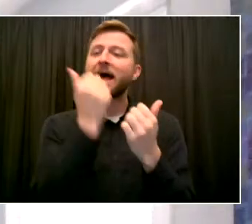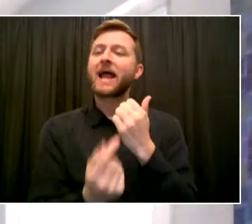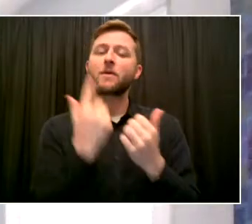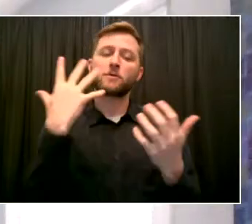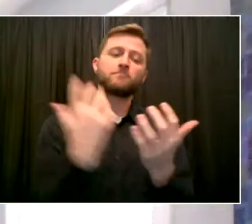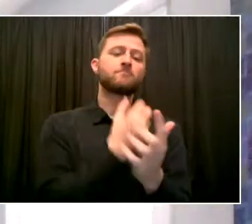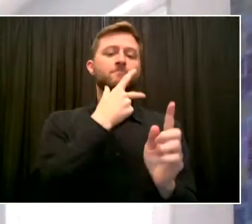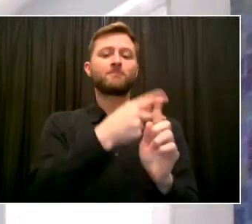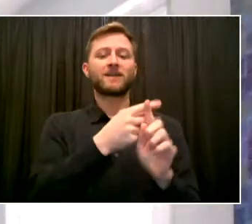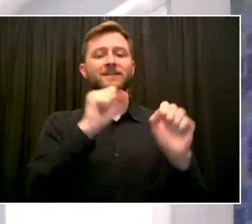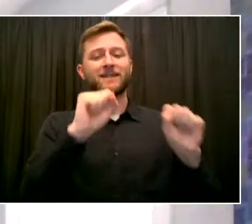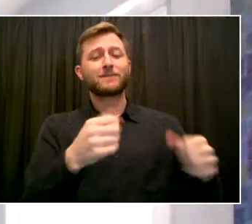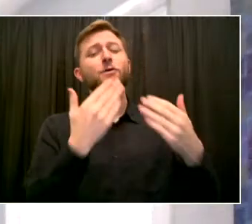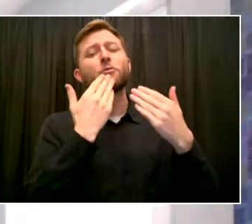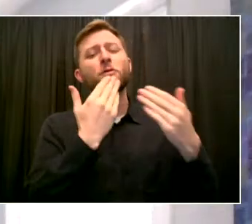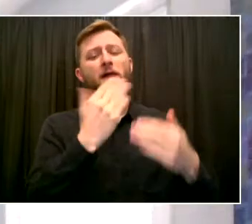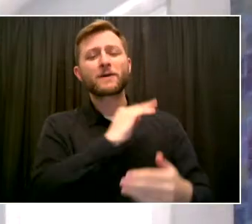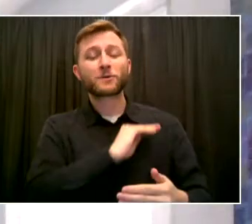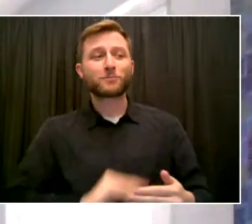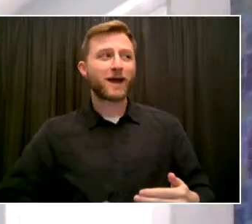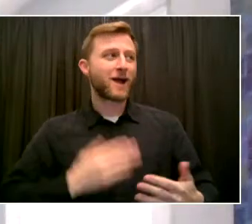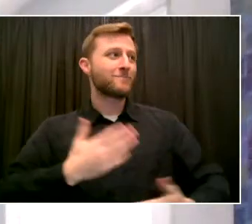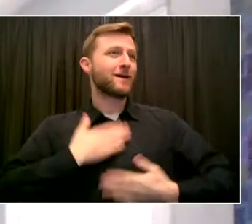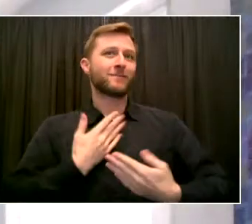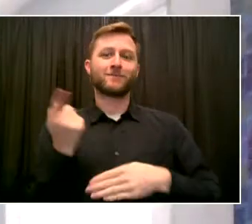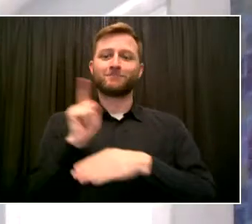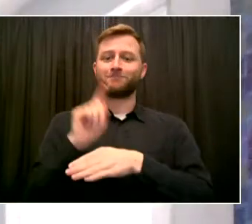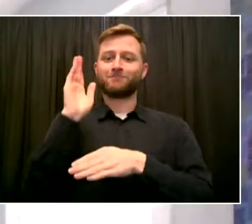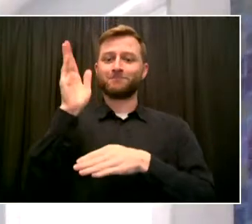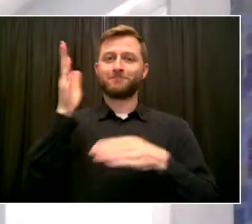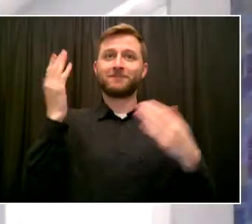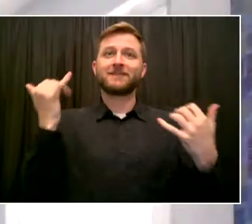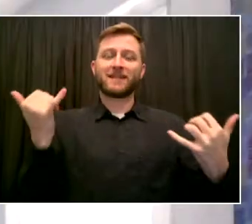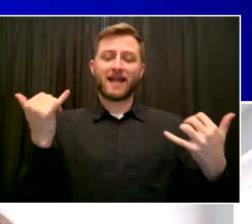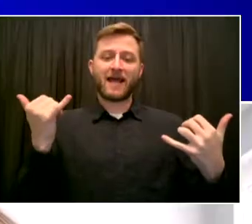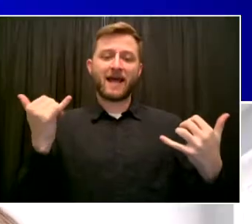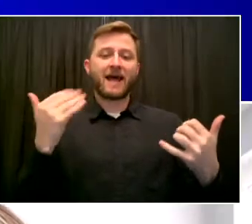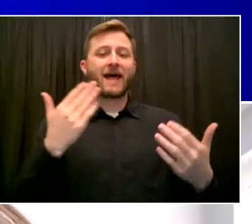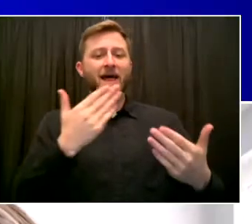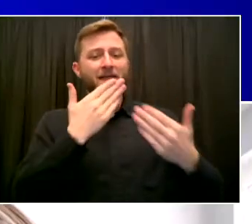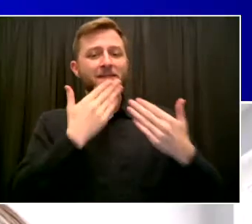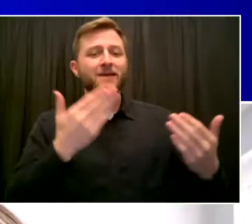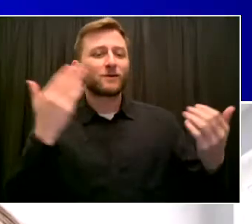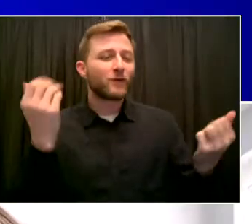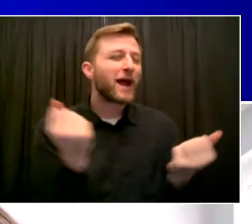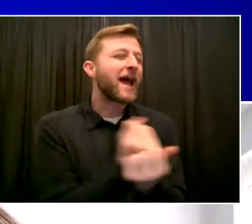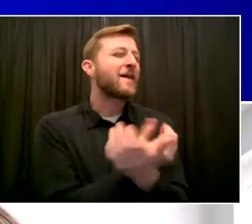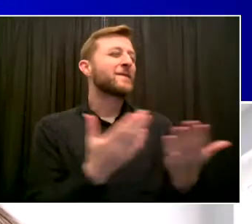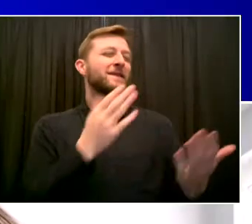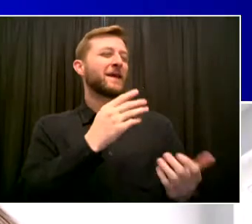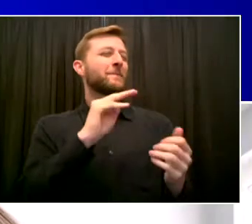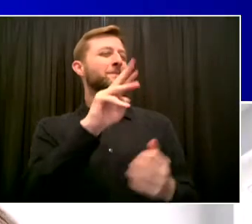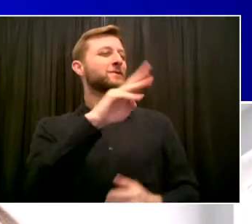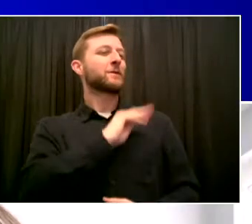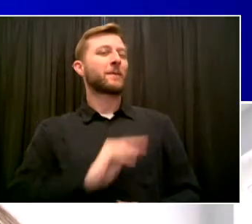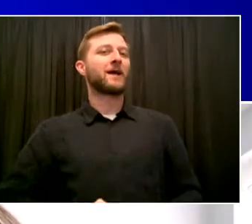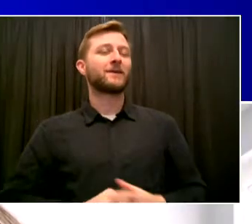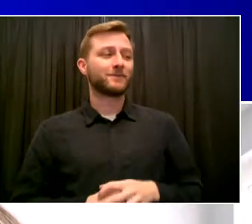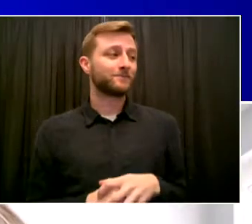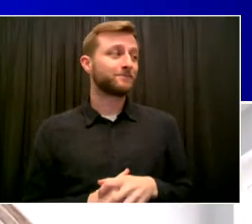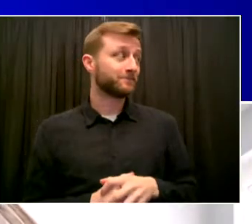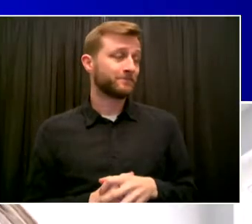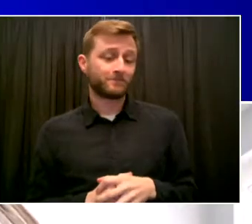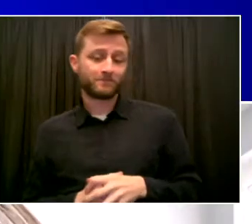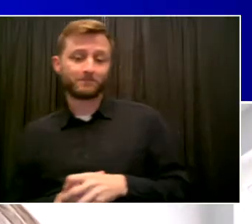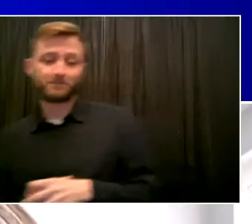you for allowing me to be here with you today, and thank you for all that you're doing there in New York City. Thank you, Doctor. Doctor, we were all able to